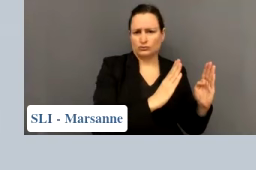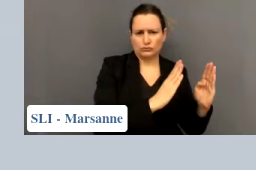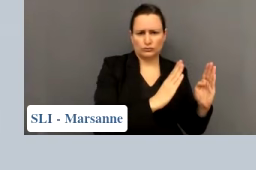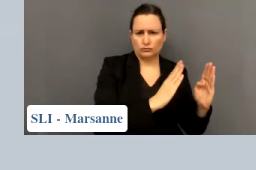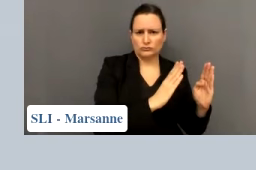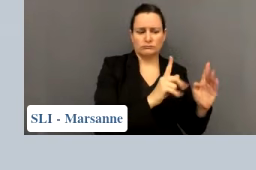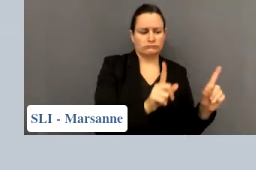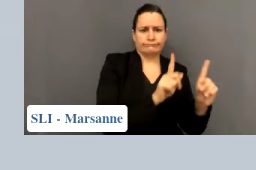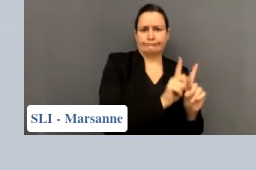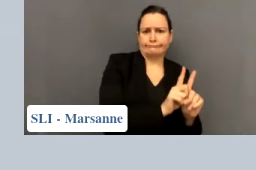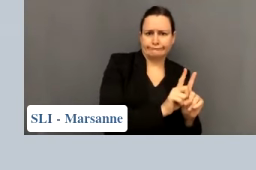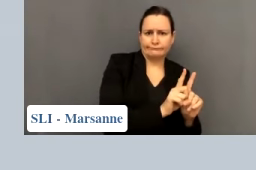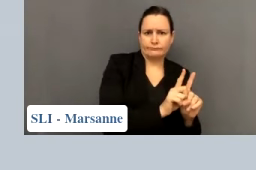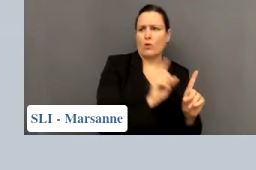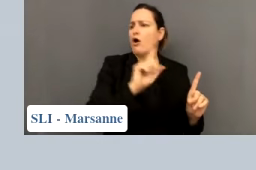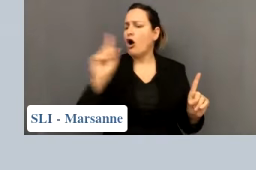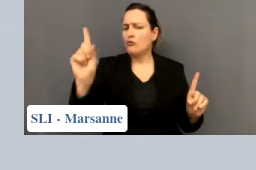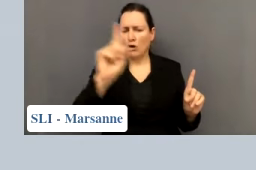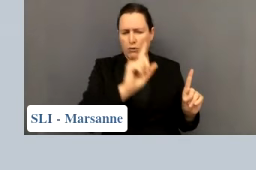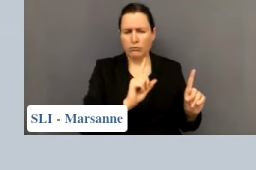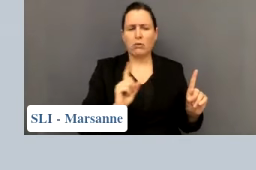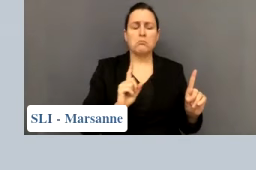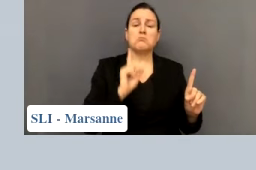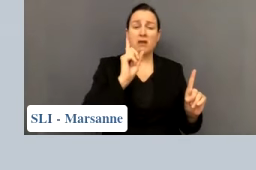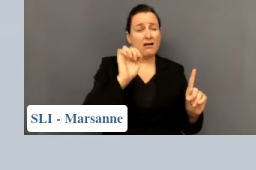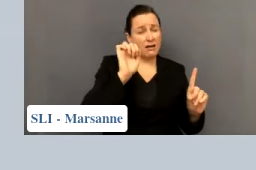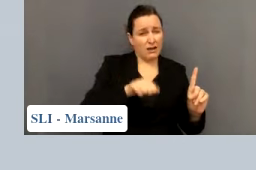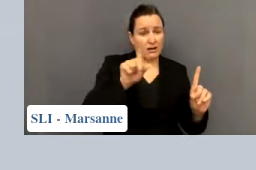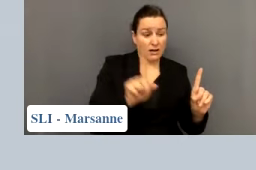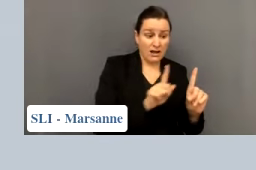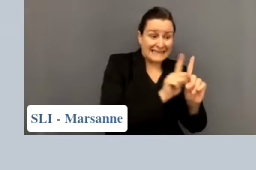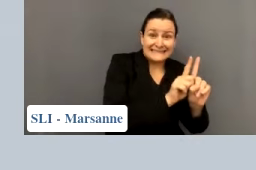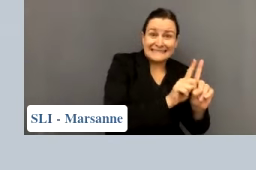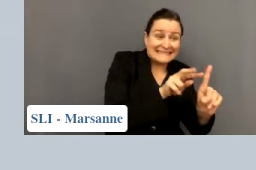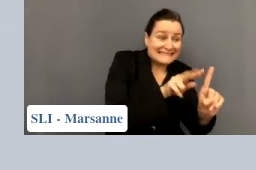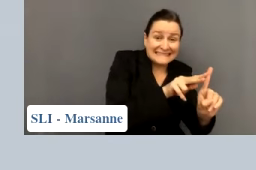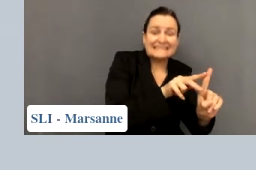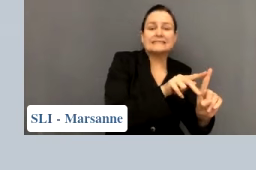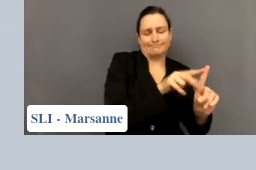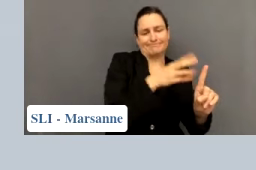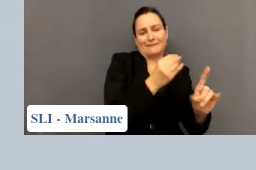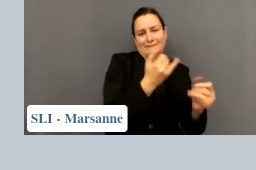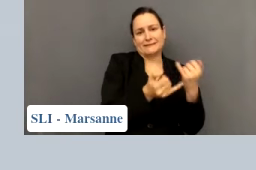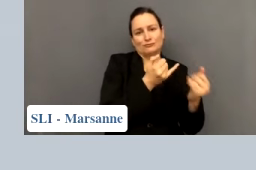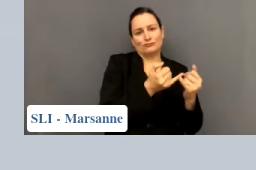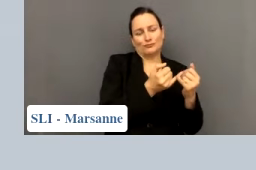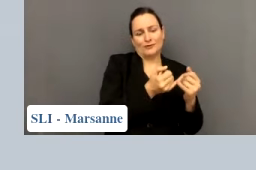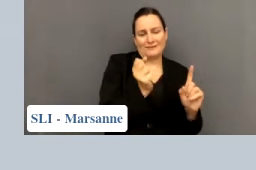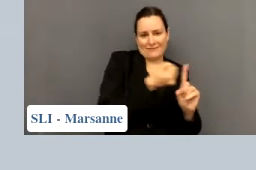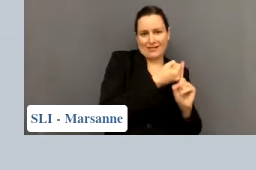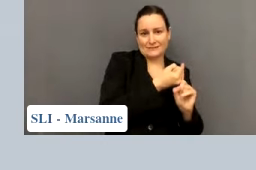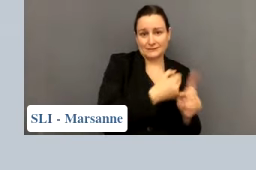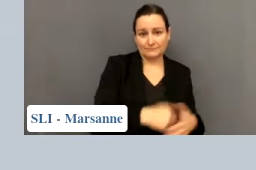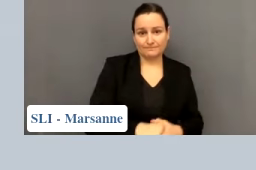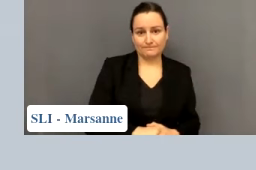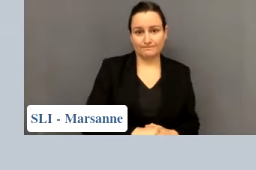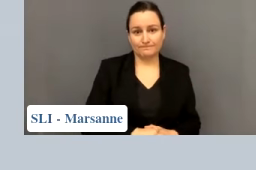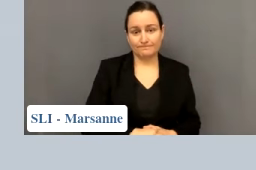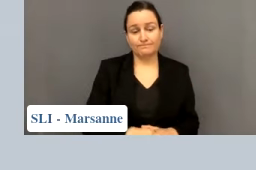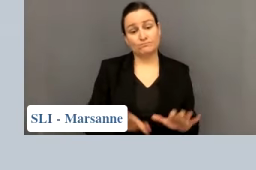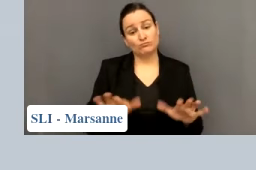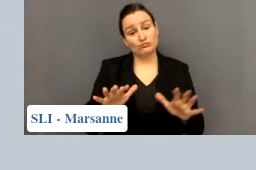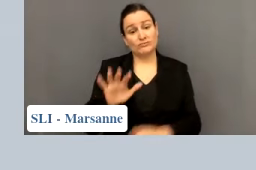part of domestic and family violence or intimate partner violence. According to the Australian Bureau of Statistics, 52% of